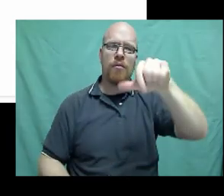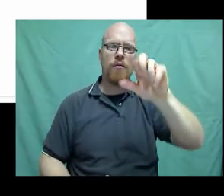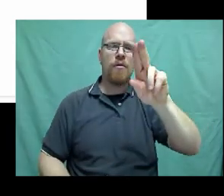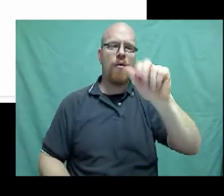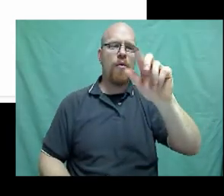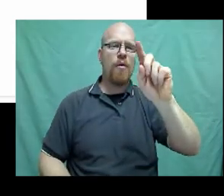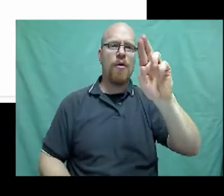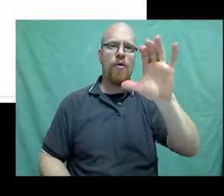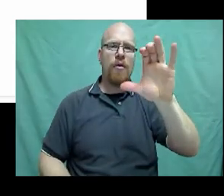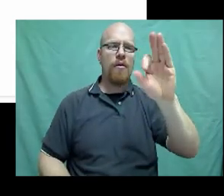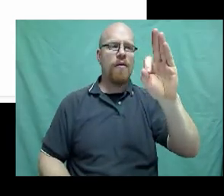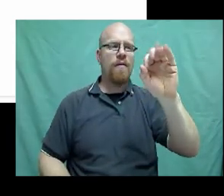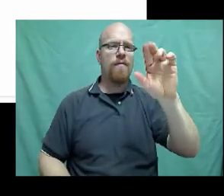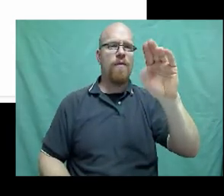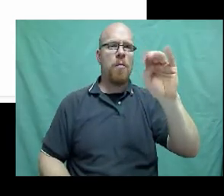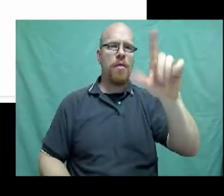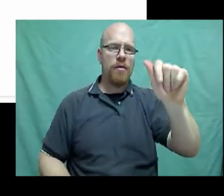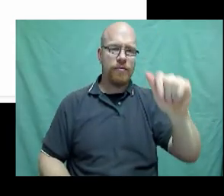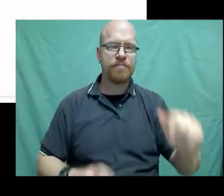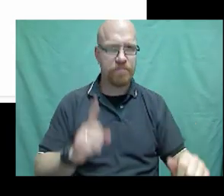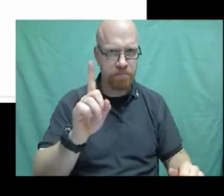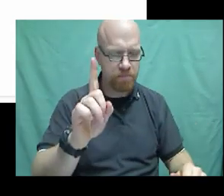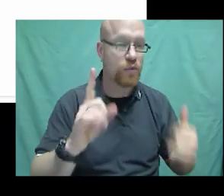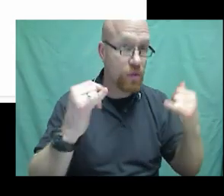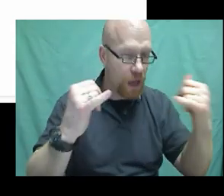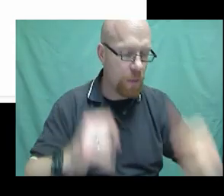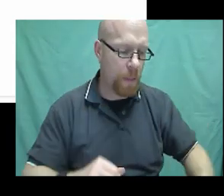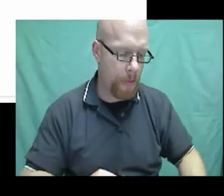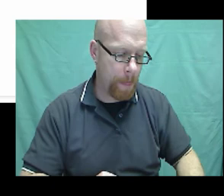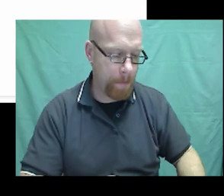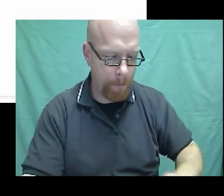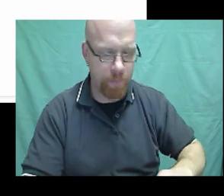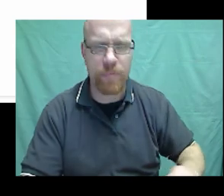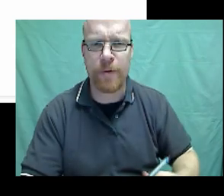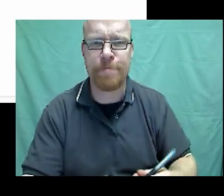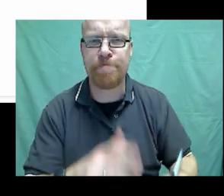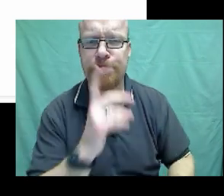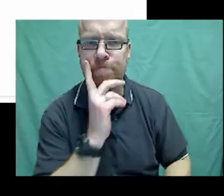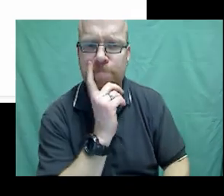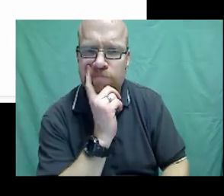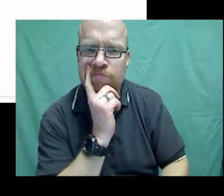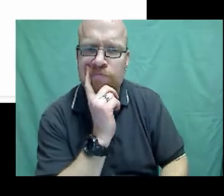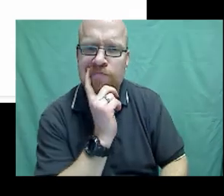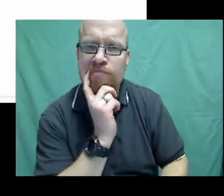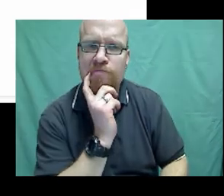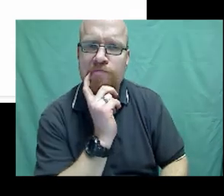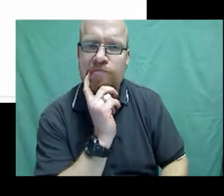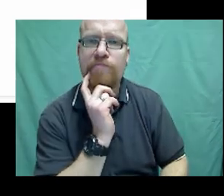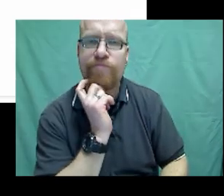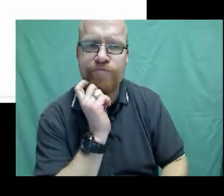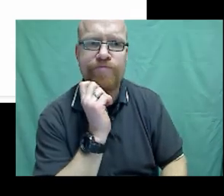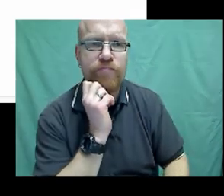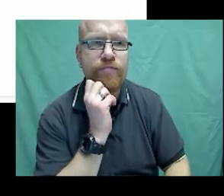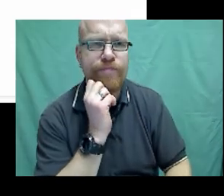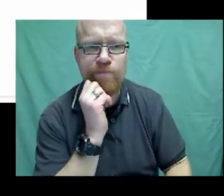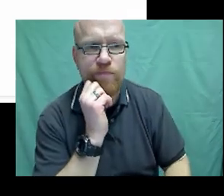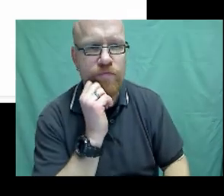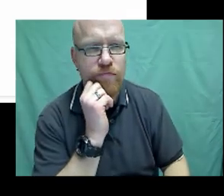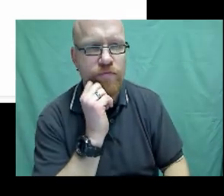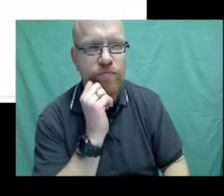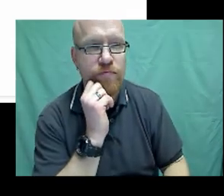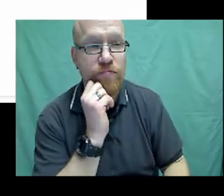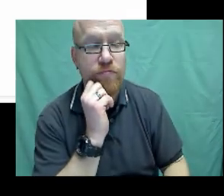4x squared minus 8x minus plus 1 is prime. We can't factor that, so we use a formula instead.